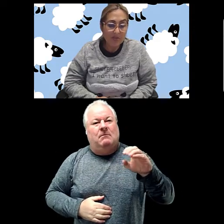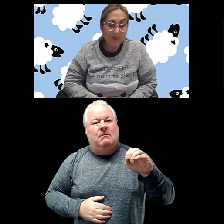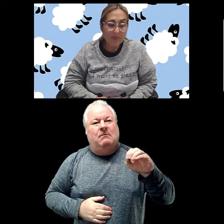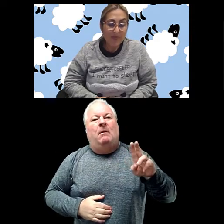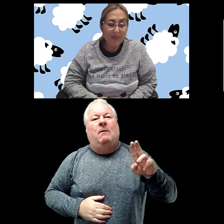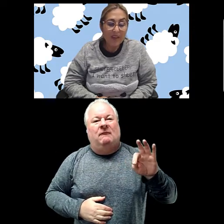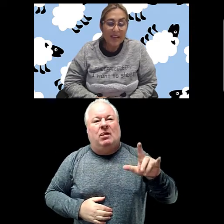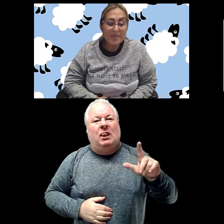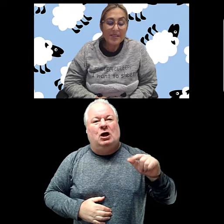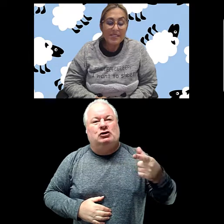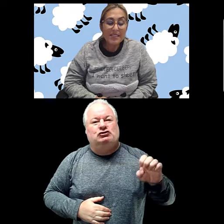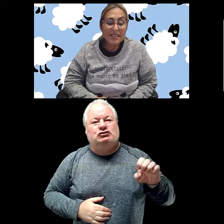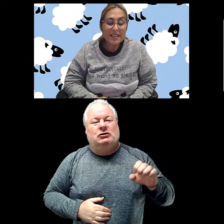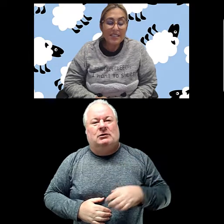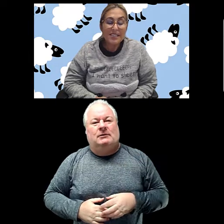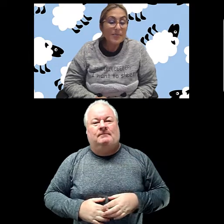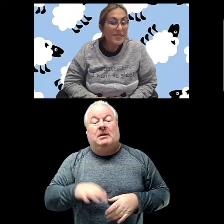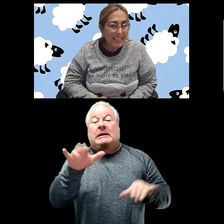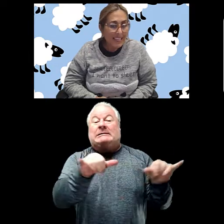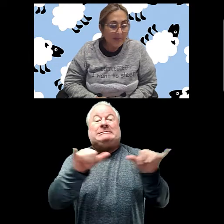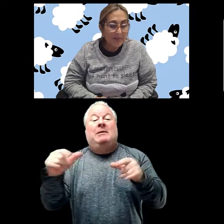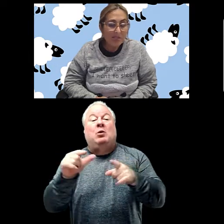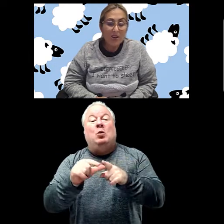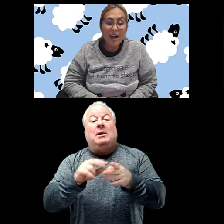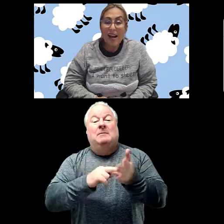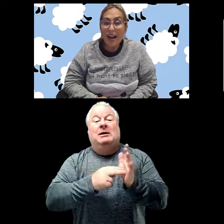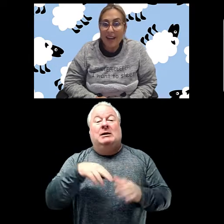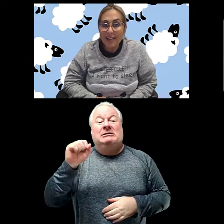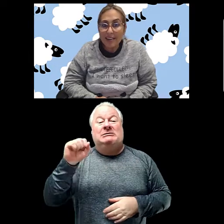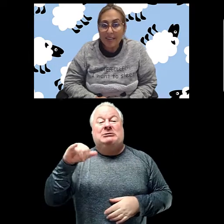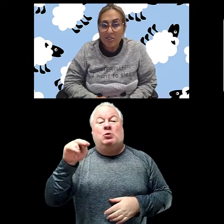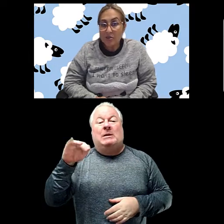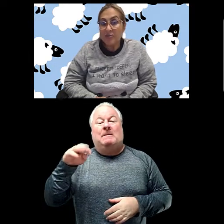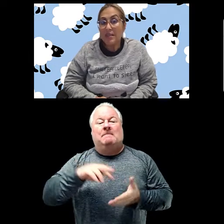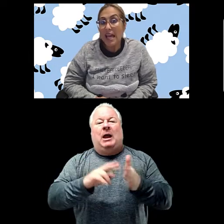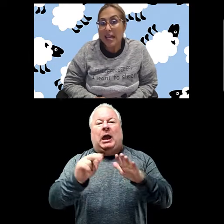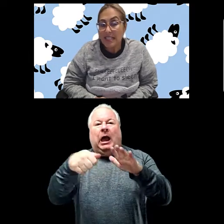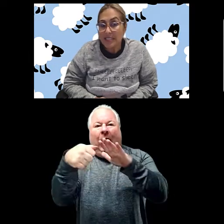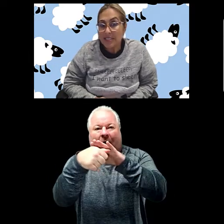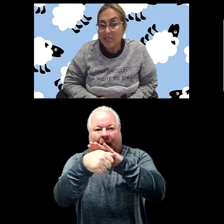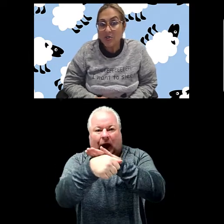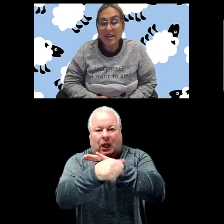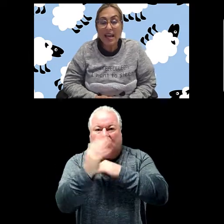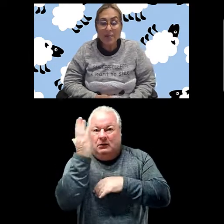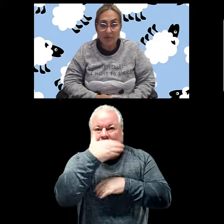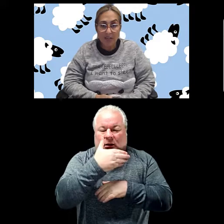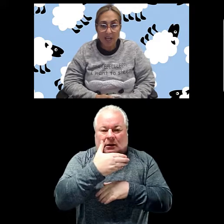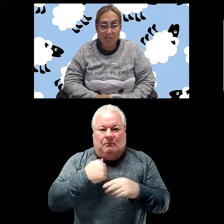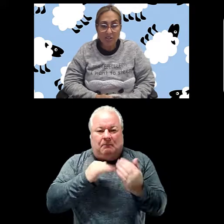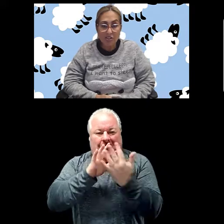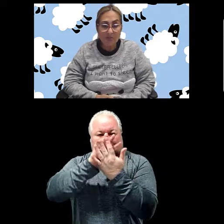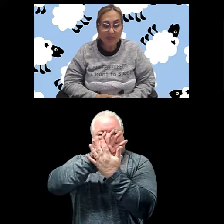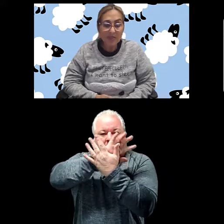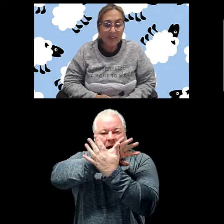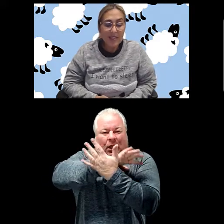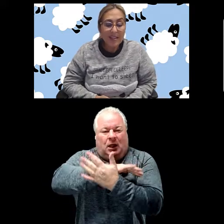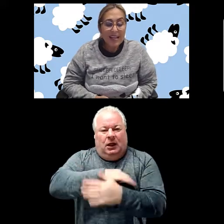Camouflage means some synonyms: to hide, to blend, to